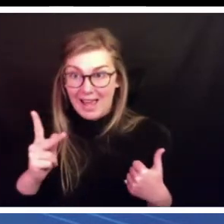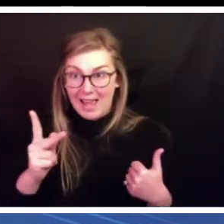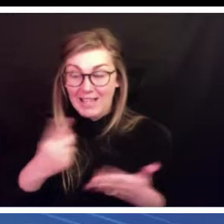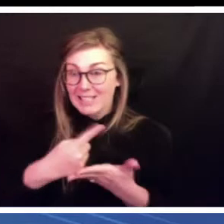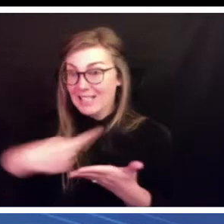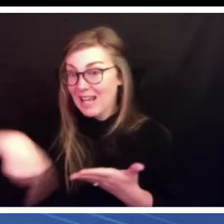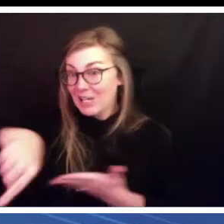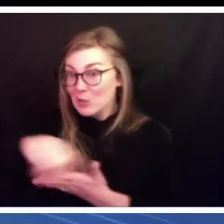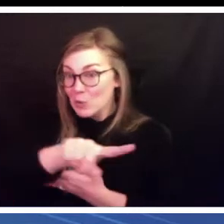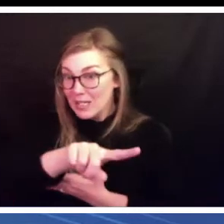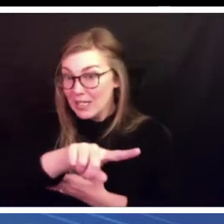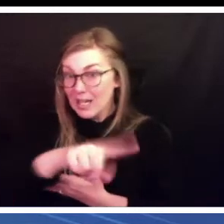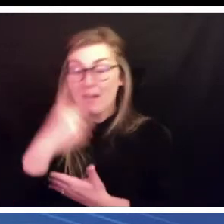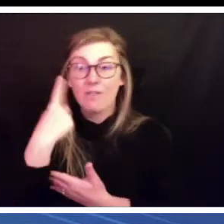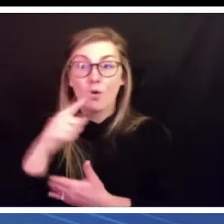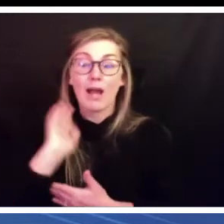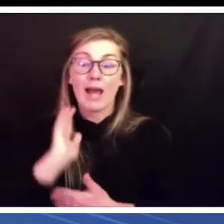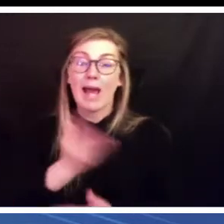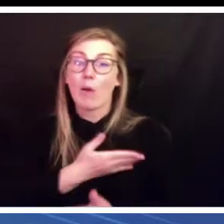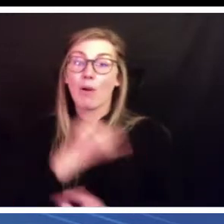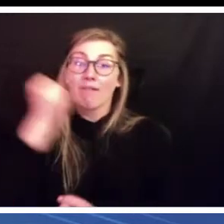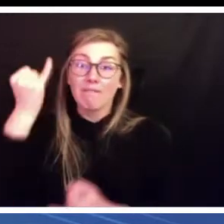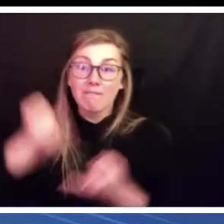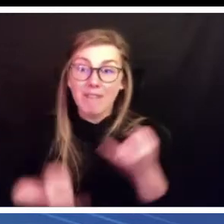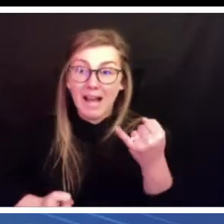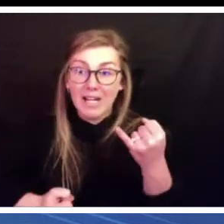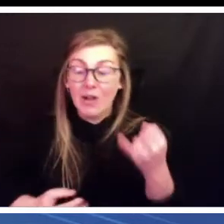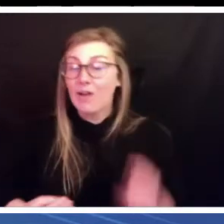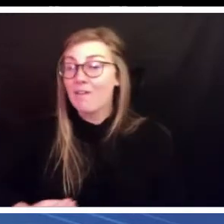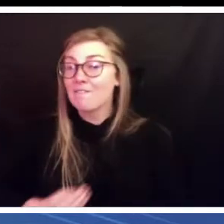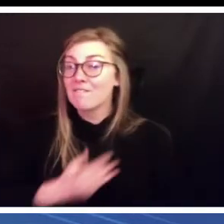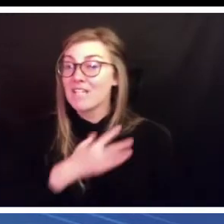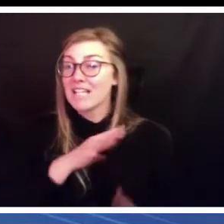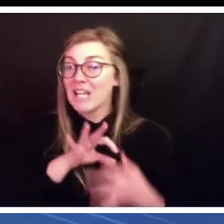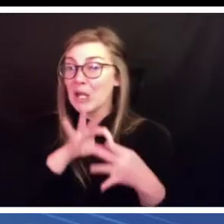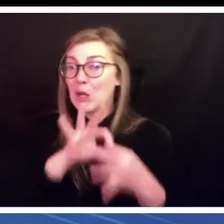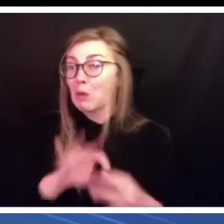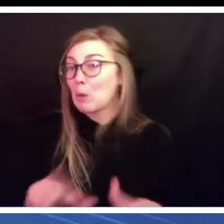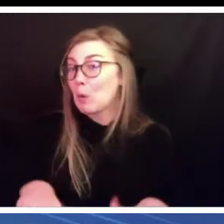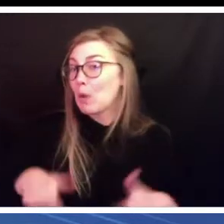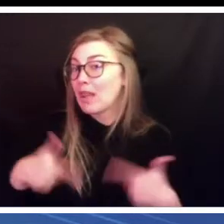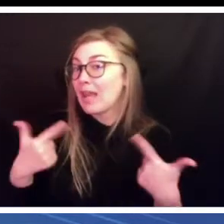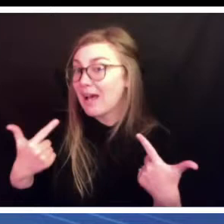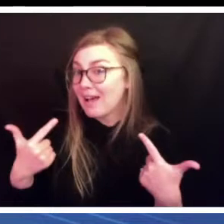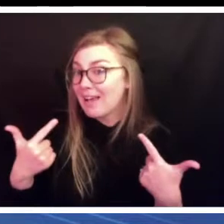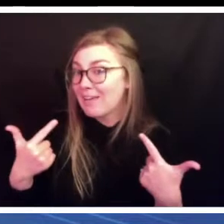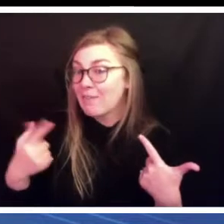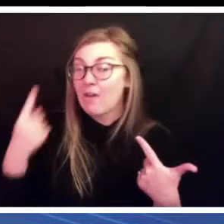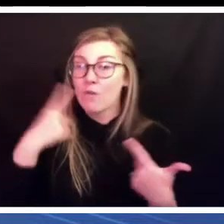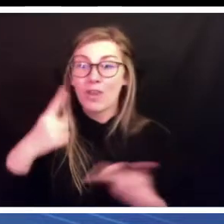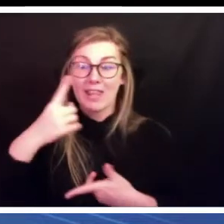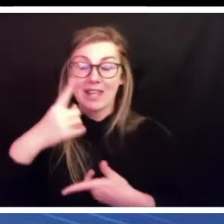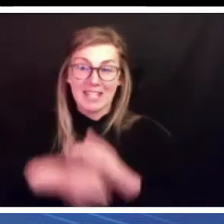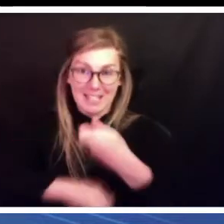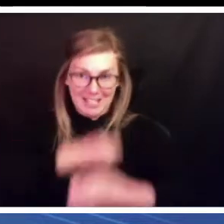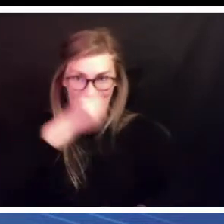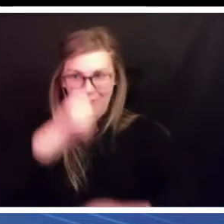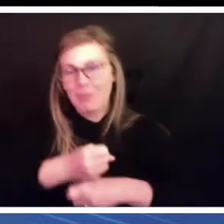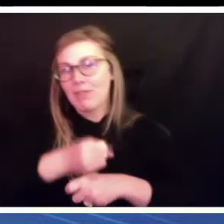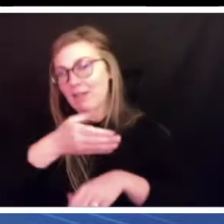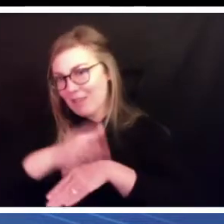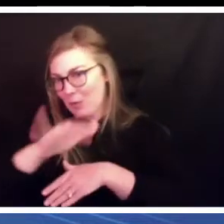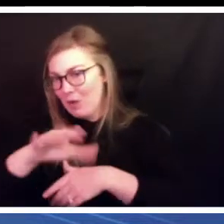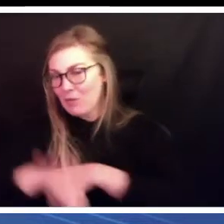final Feeling Through Live of the year, being that we'll be headed into Christmas right after that and then the new year.